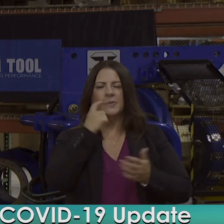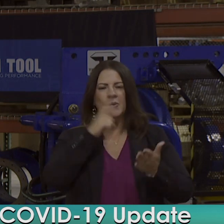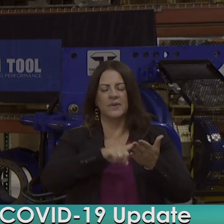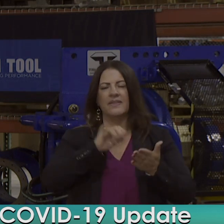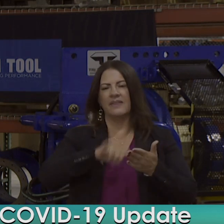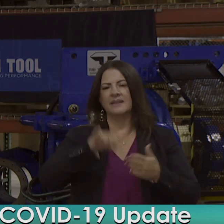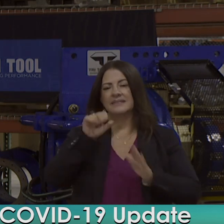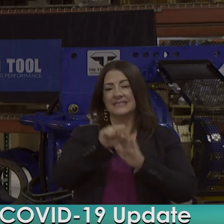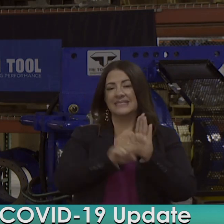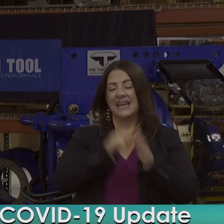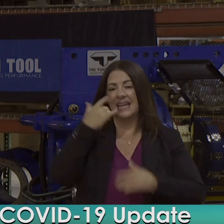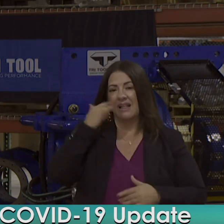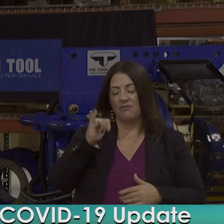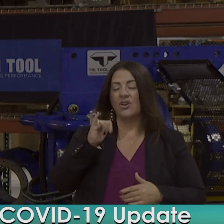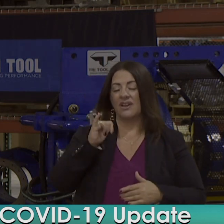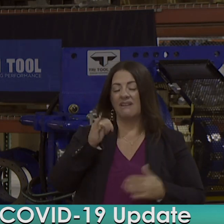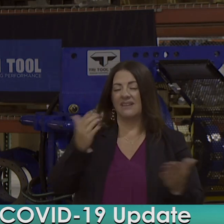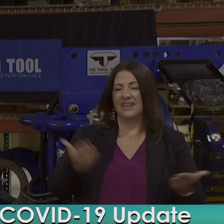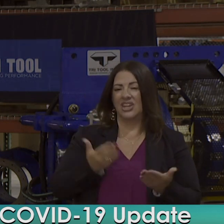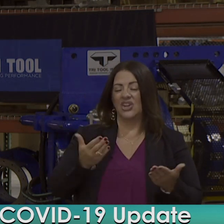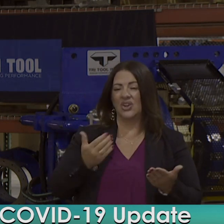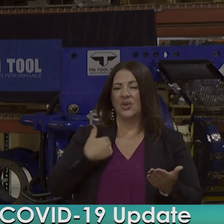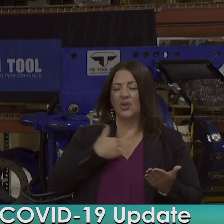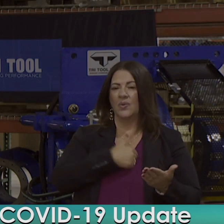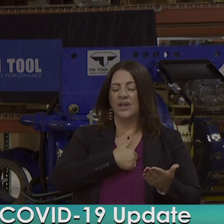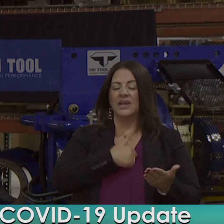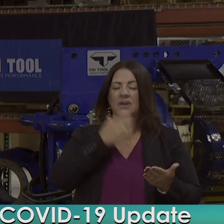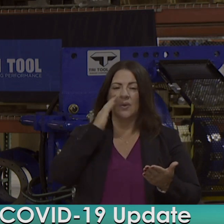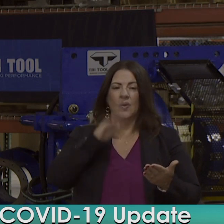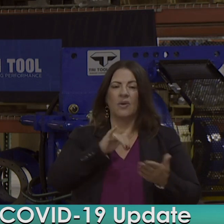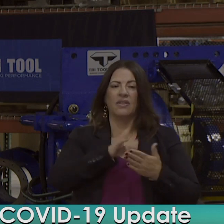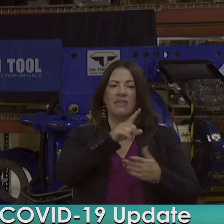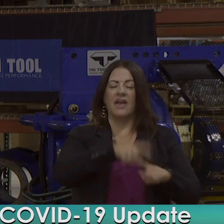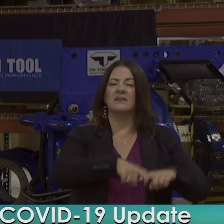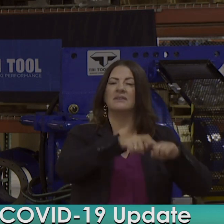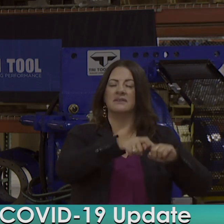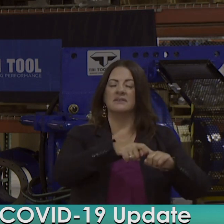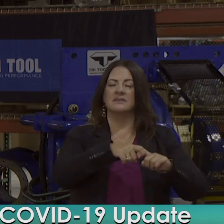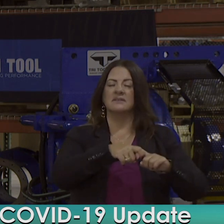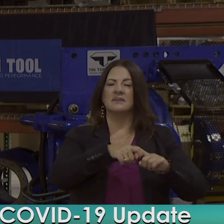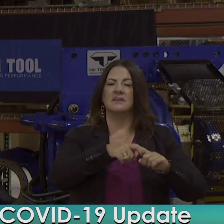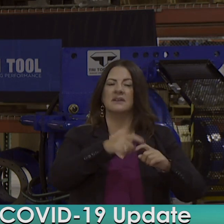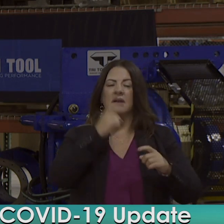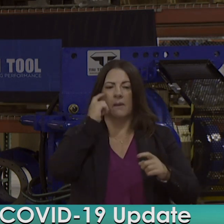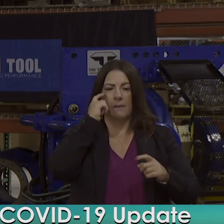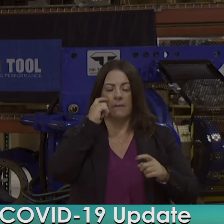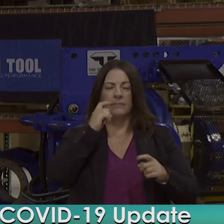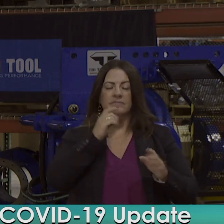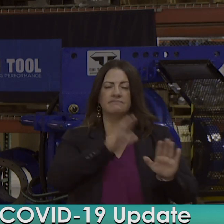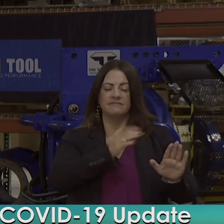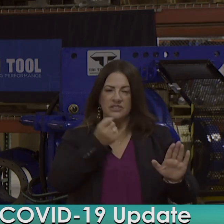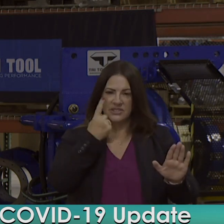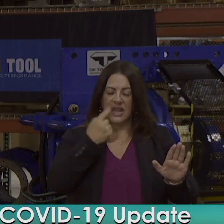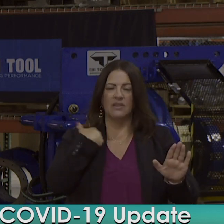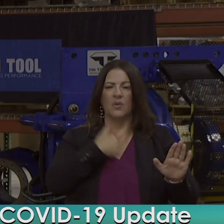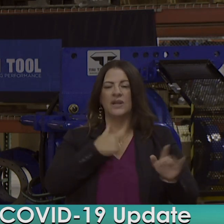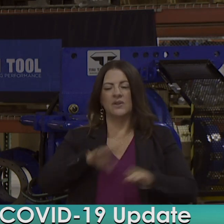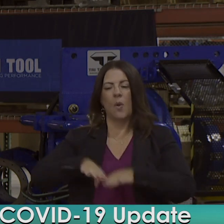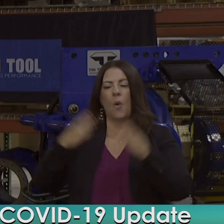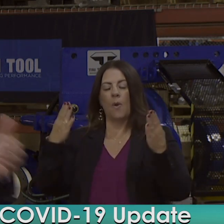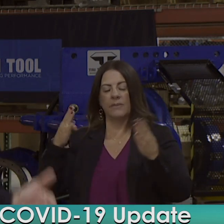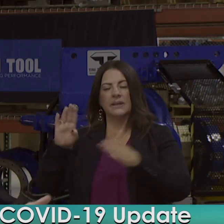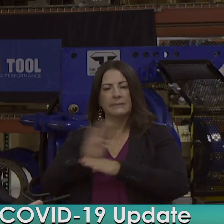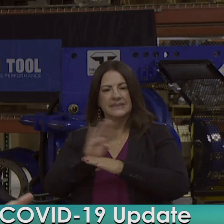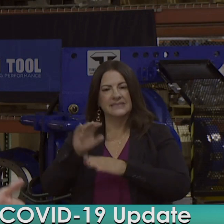California has paused their further efforts to open up more sectors of our economy, meaning the state